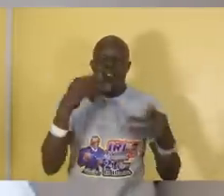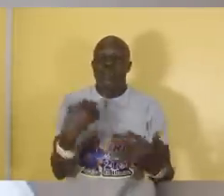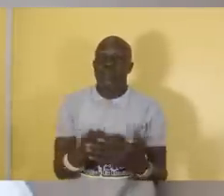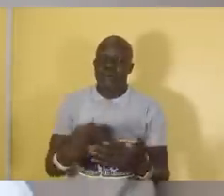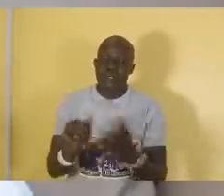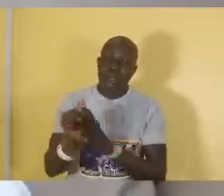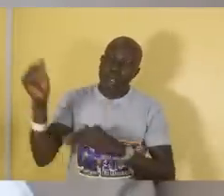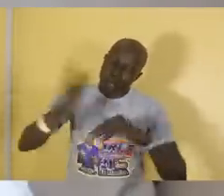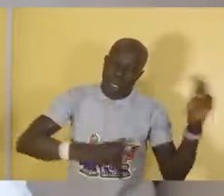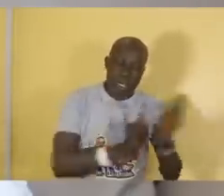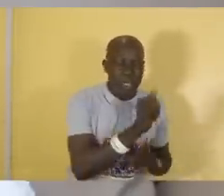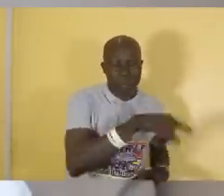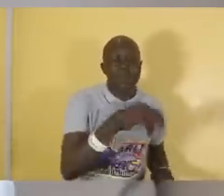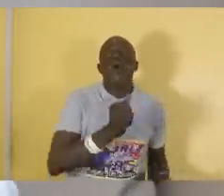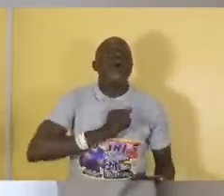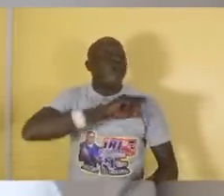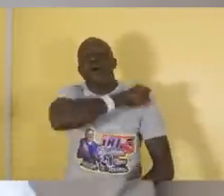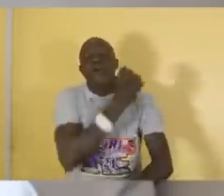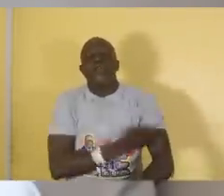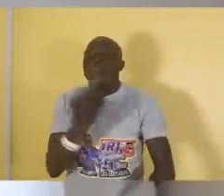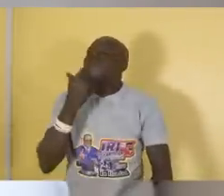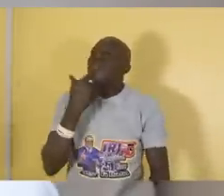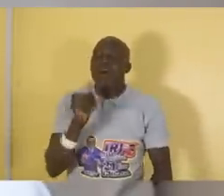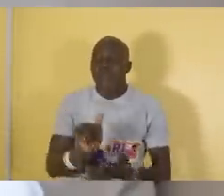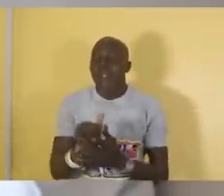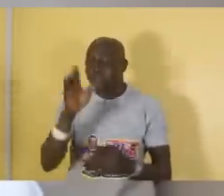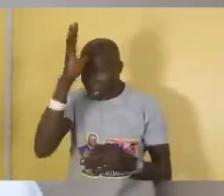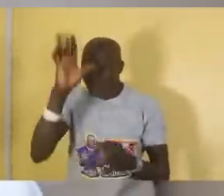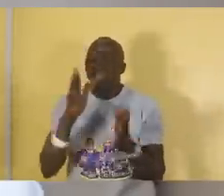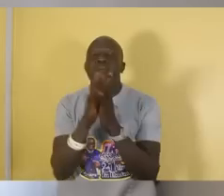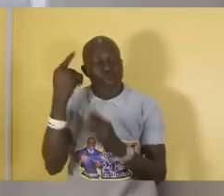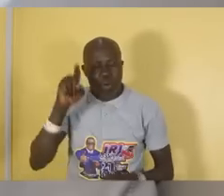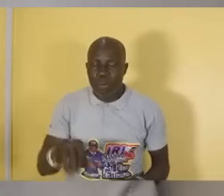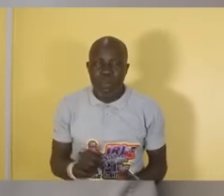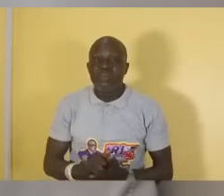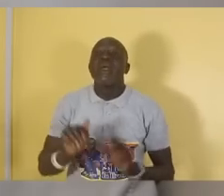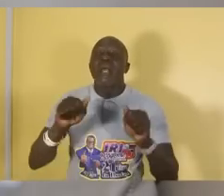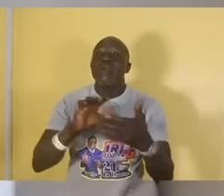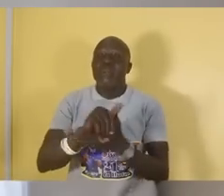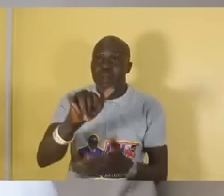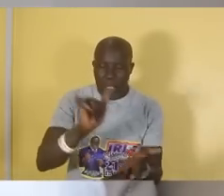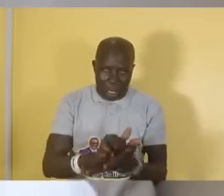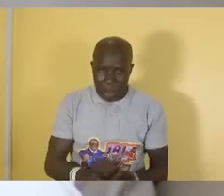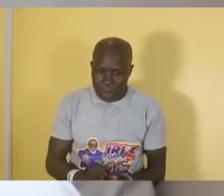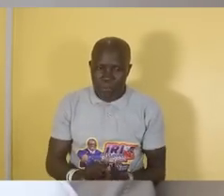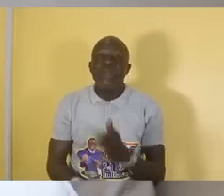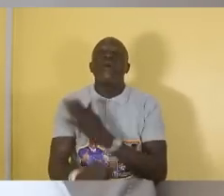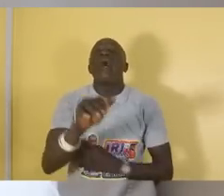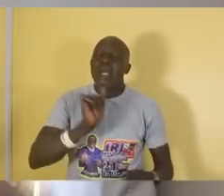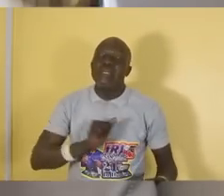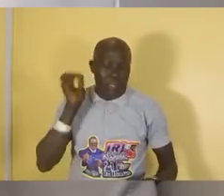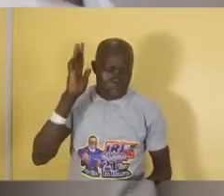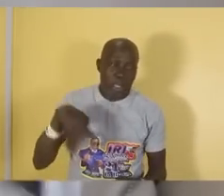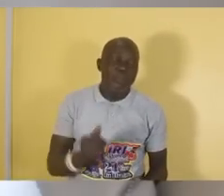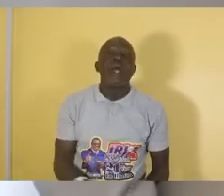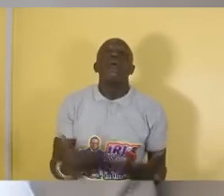get money that's possible. Ah, shame, Bella, no. On 20 that is the man. What did that get back? You have. He said that he prayed. When he saw something back, I said you believe. Oh, no, back. She said.